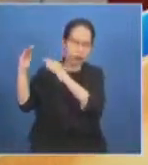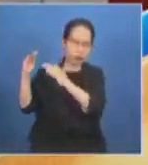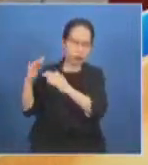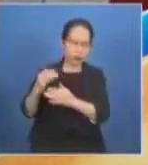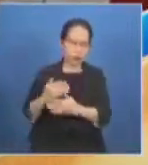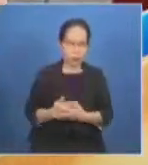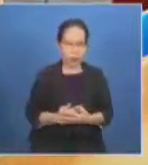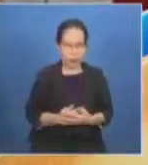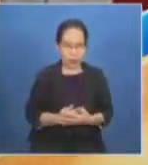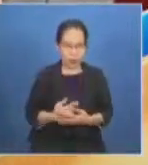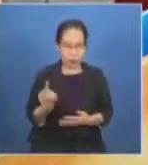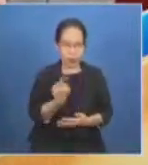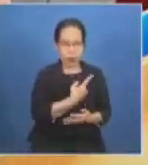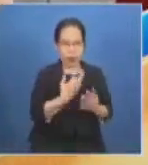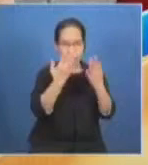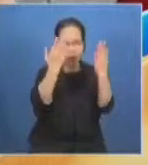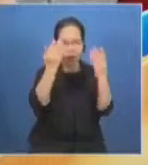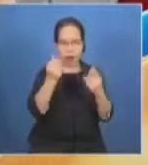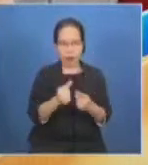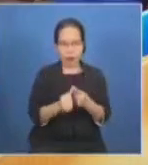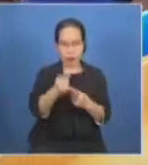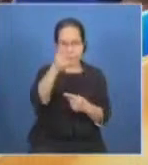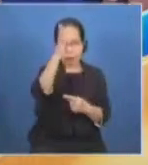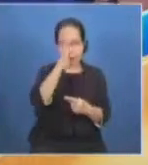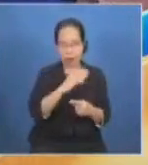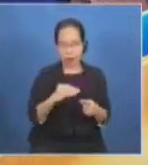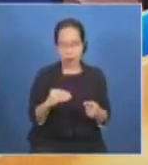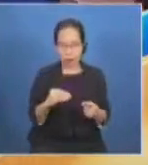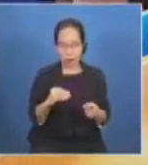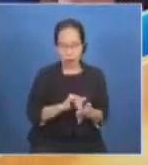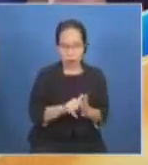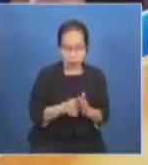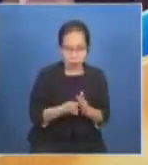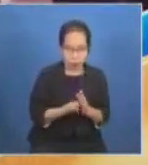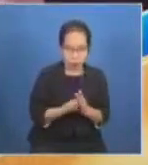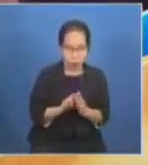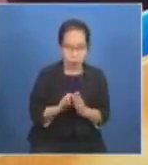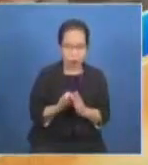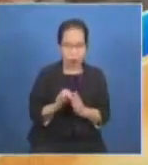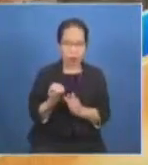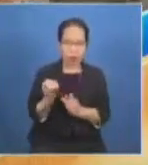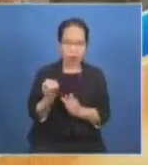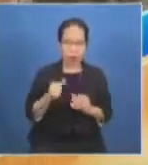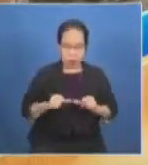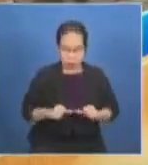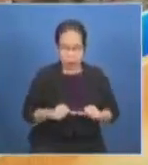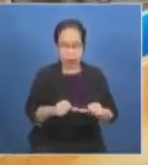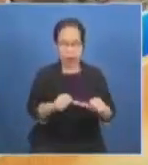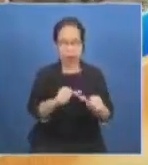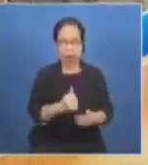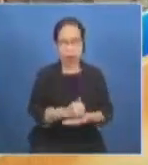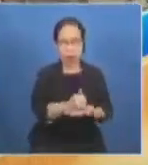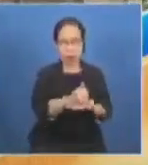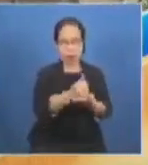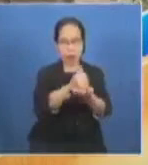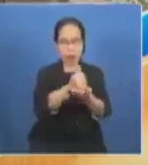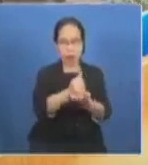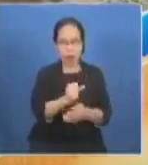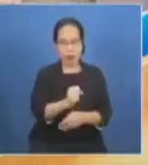Nagpapasalamat po kami una sa Diyos. We are grateful first to God and to those who tirelessly help here in Sitio